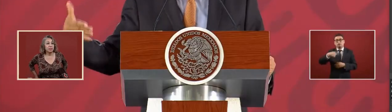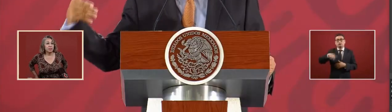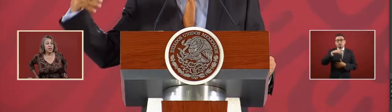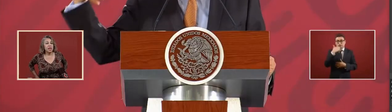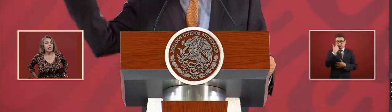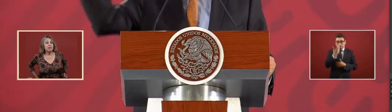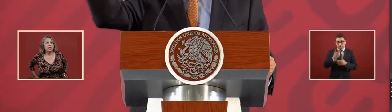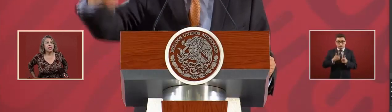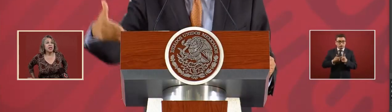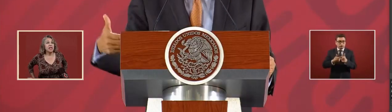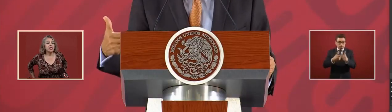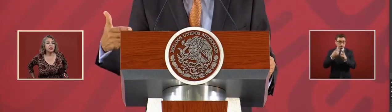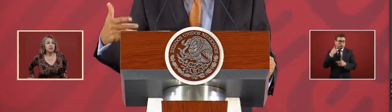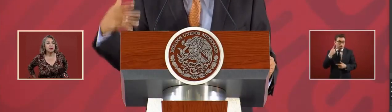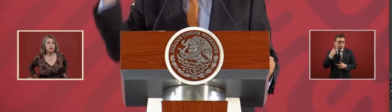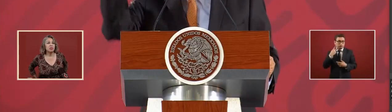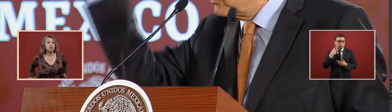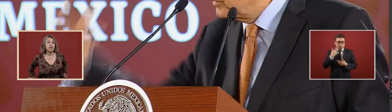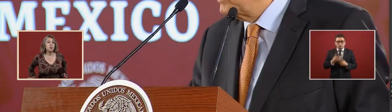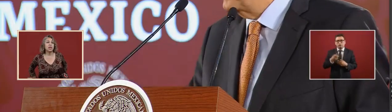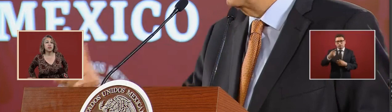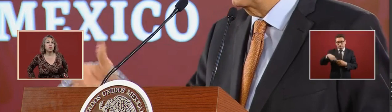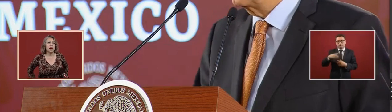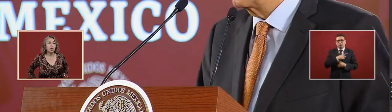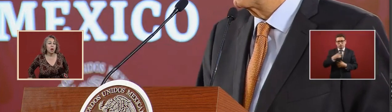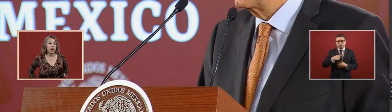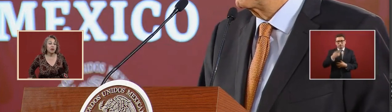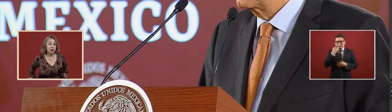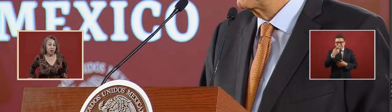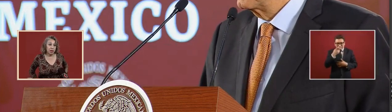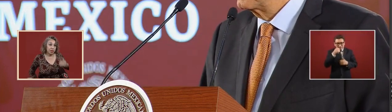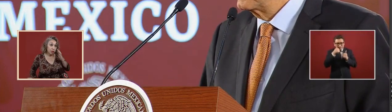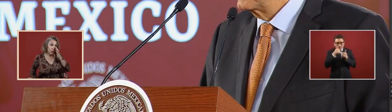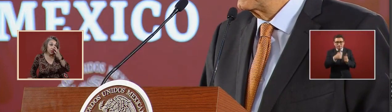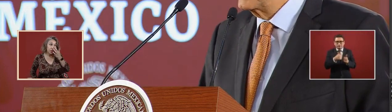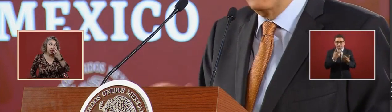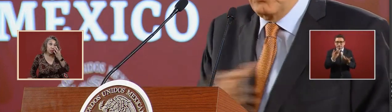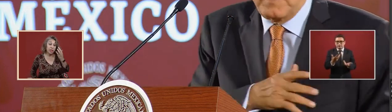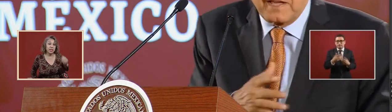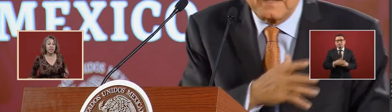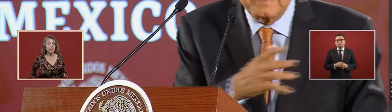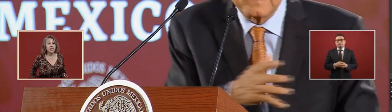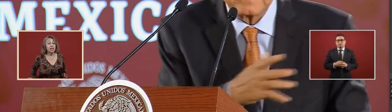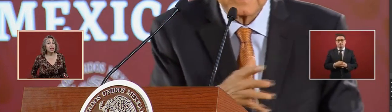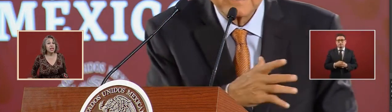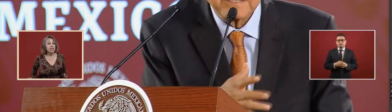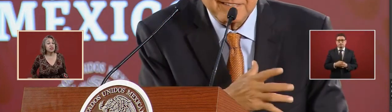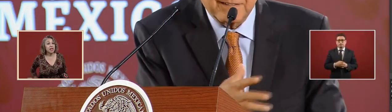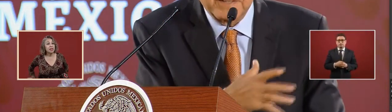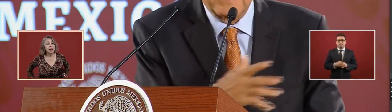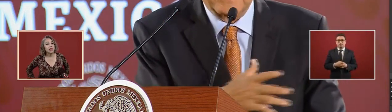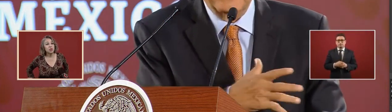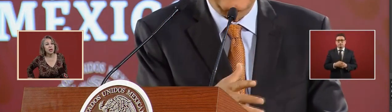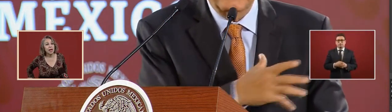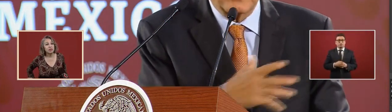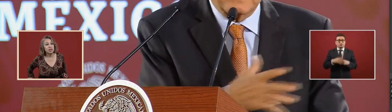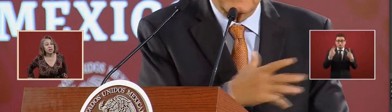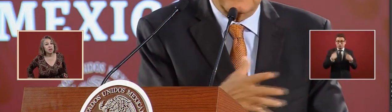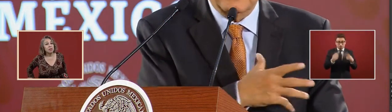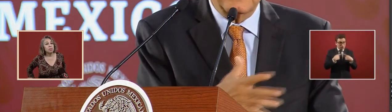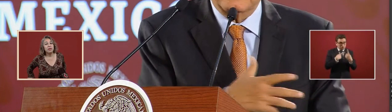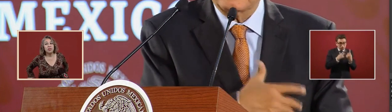legislators that they need to, those that want to require, that want to go into politics, they need to take that into